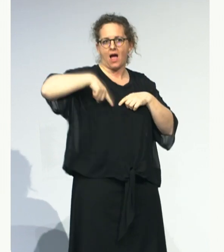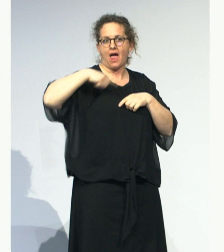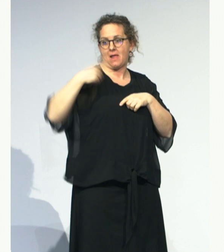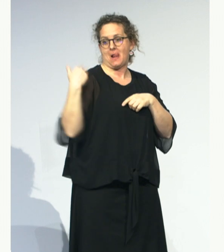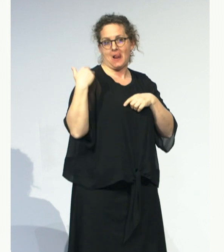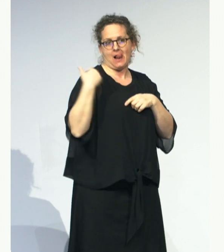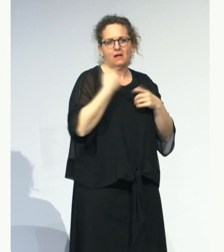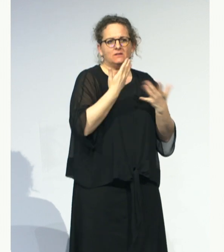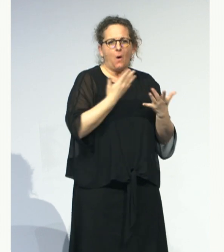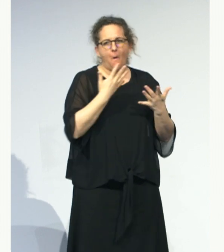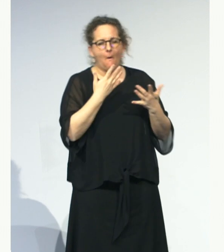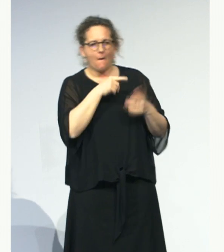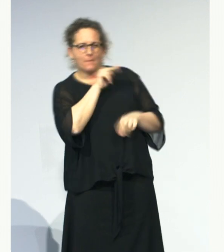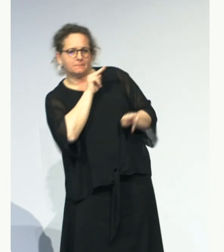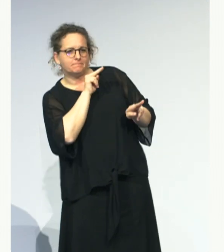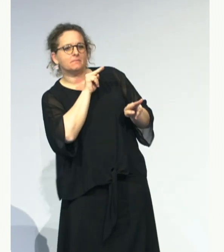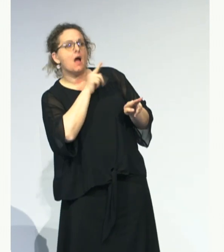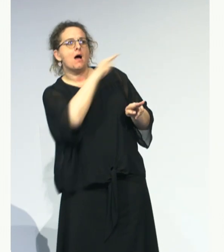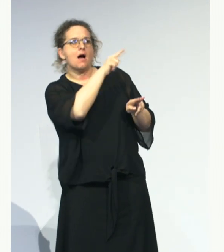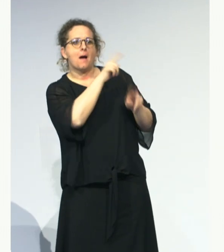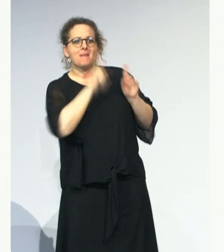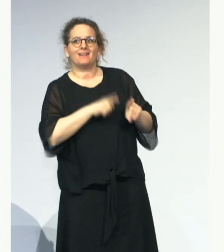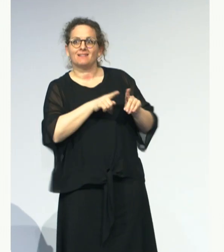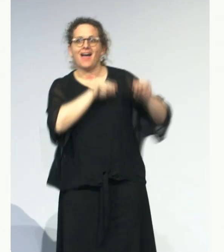me quote our new government program.